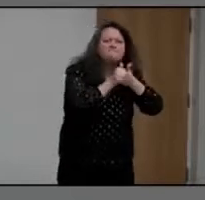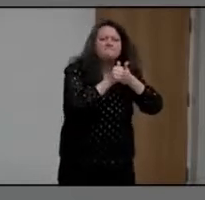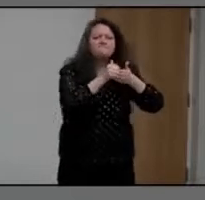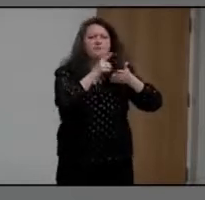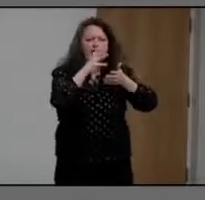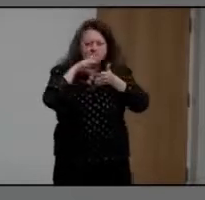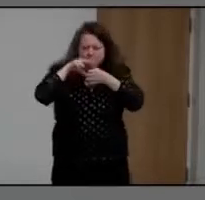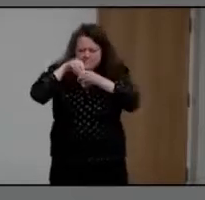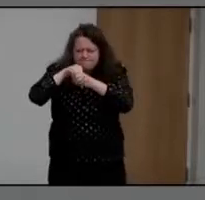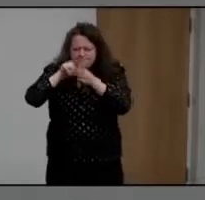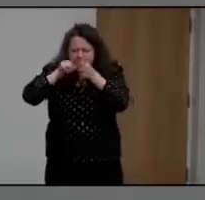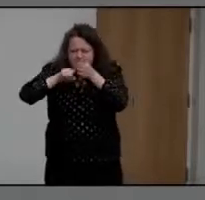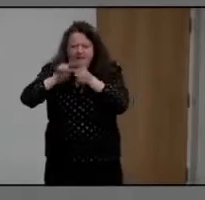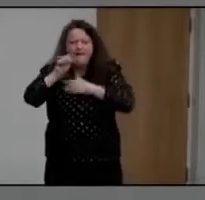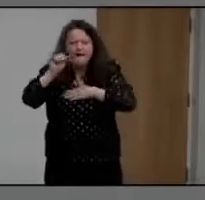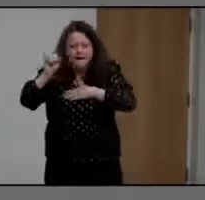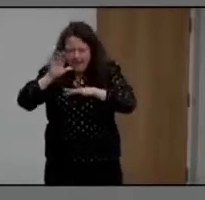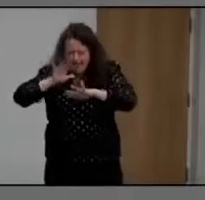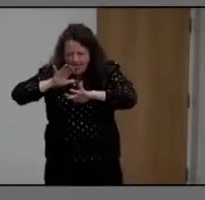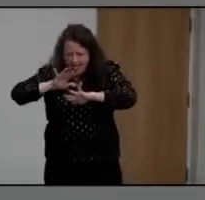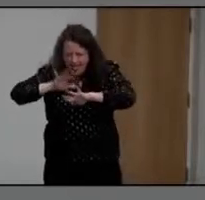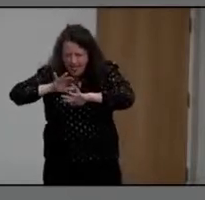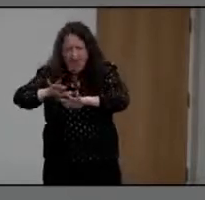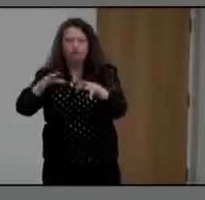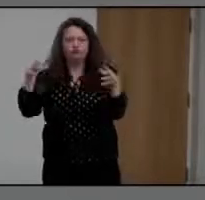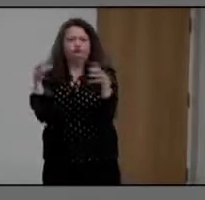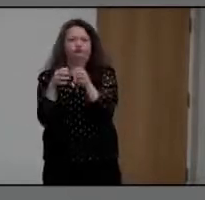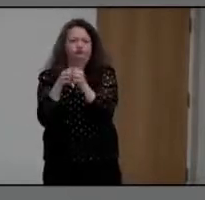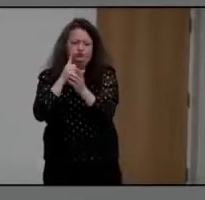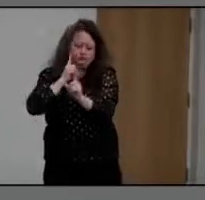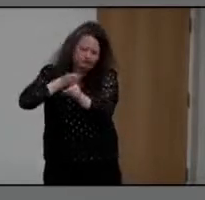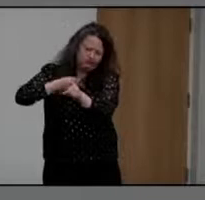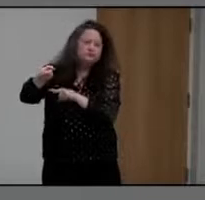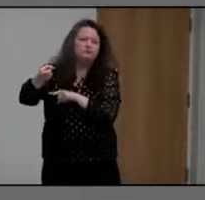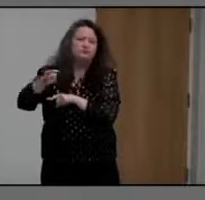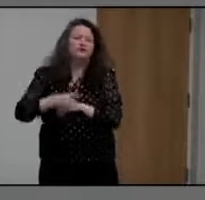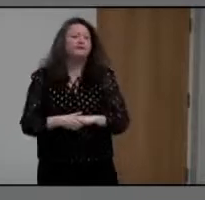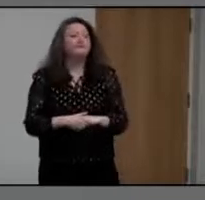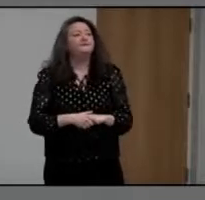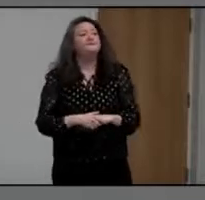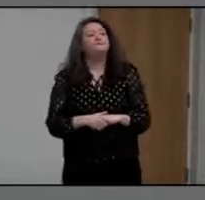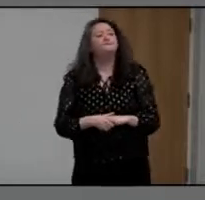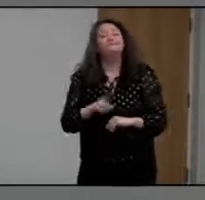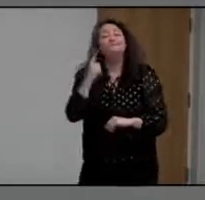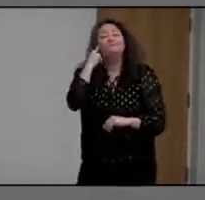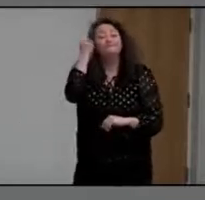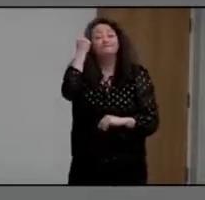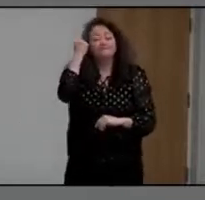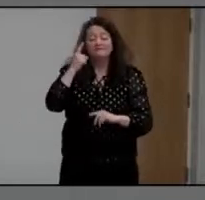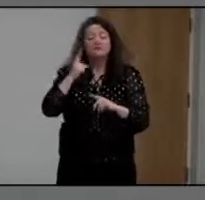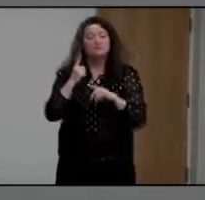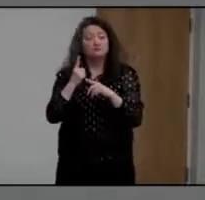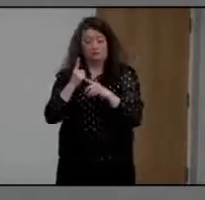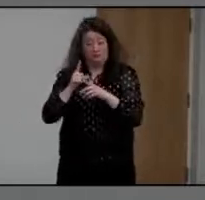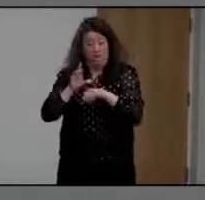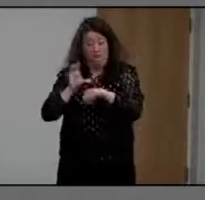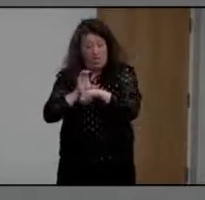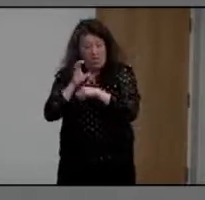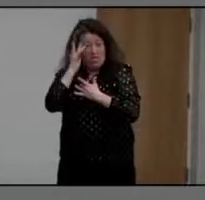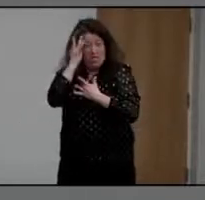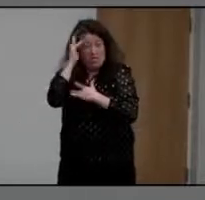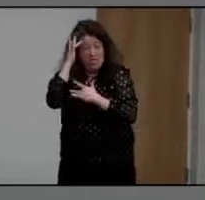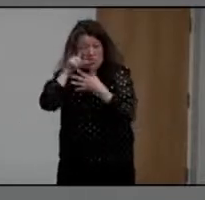considering advances in scientific knowledge, as well as the social, political, and economic possibilities of